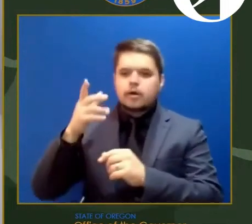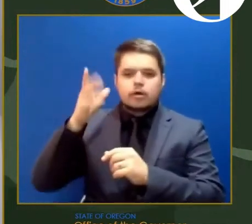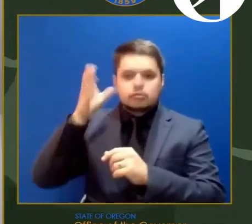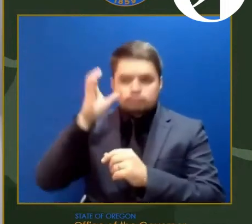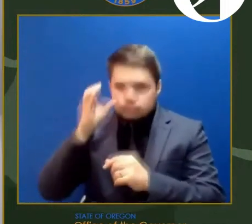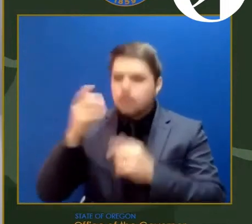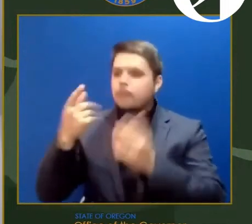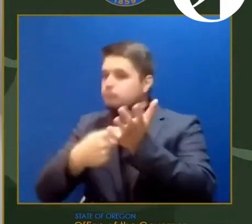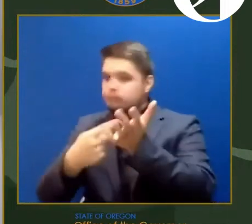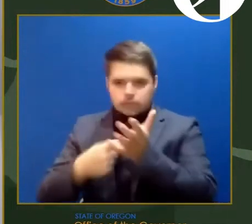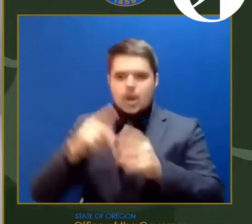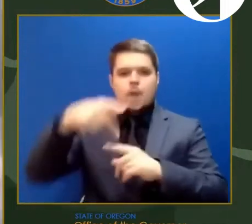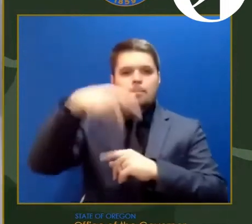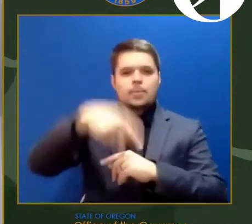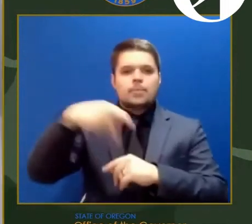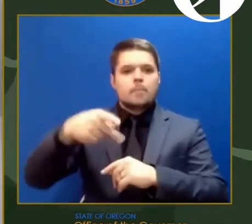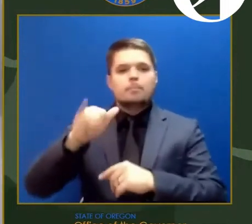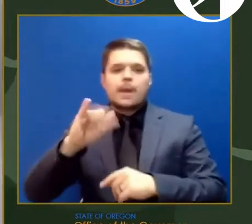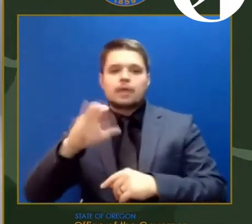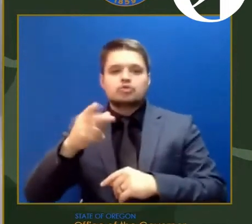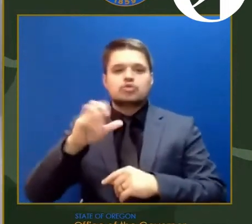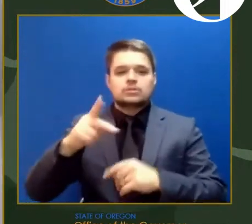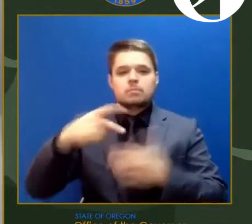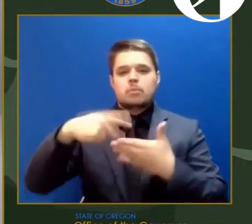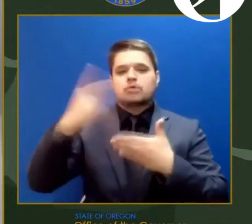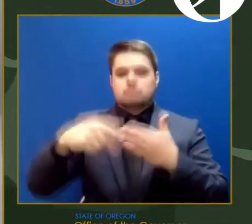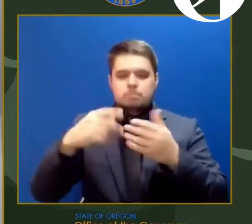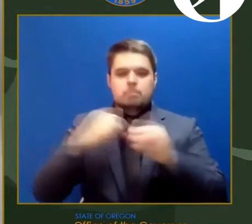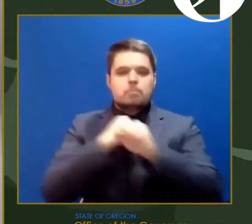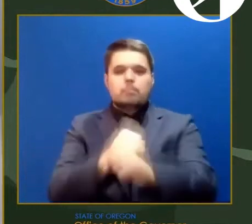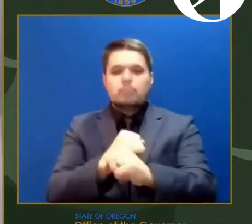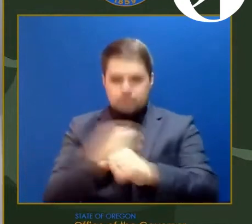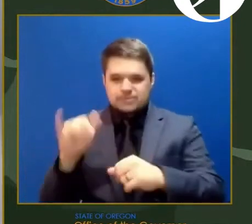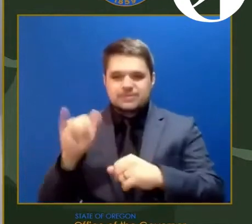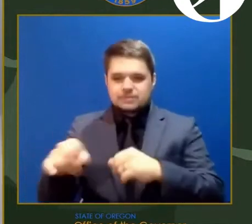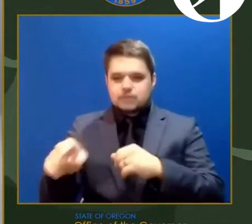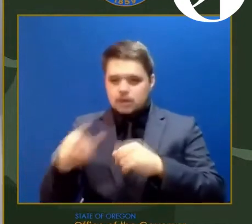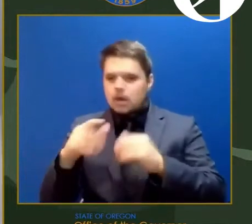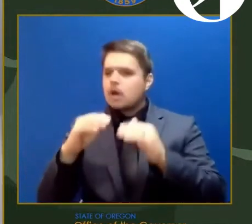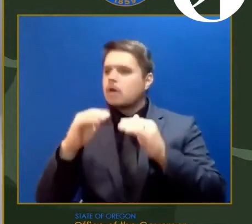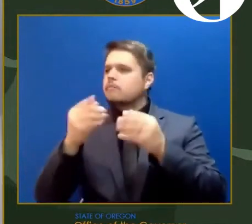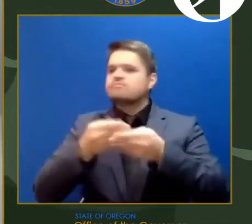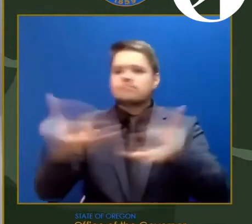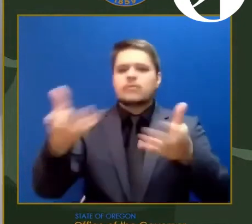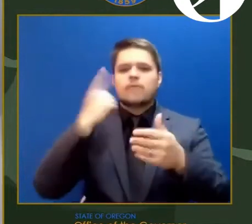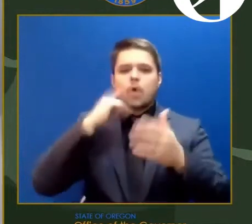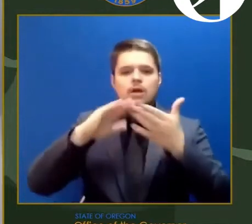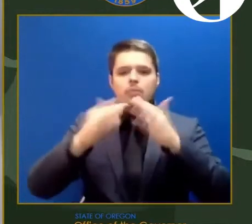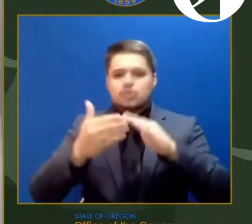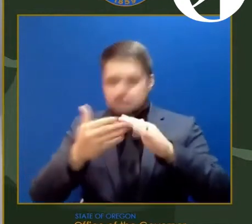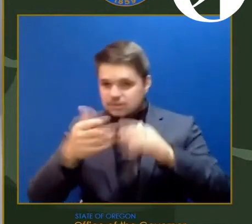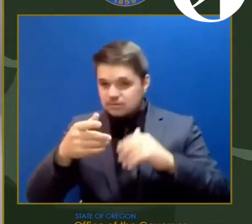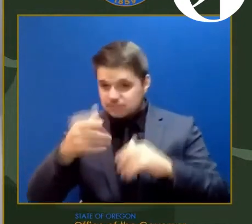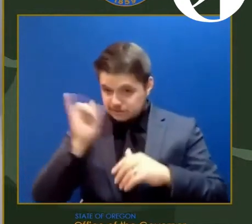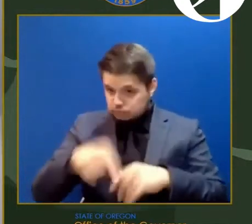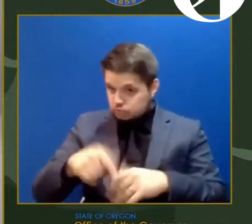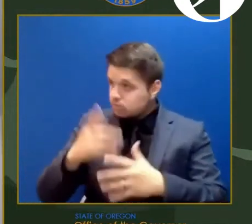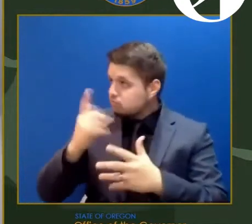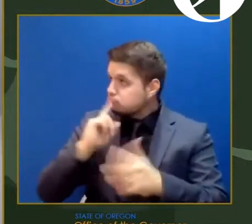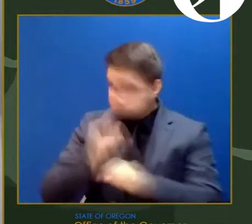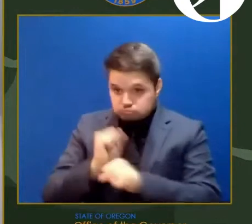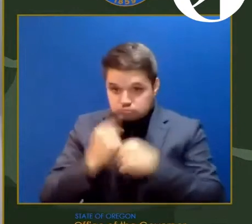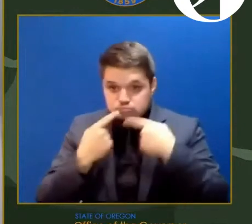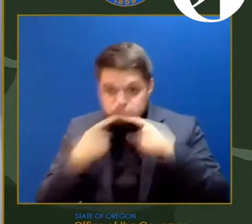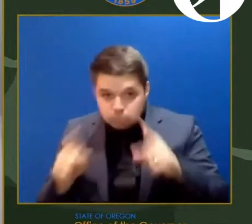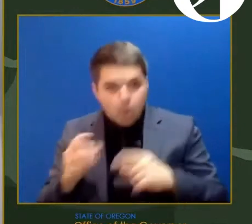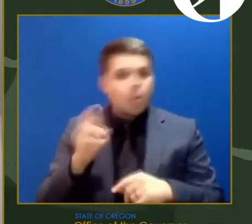we started to really go back into community and say, so is this working for you? And has this